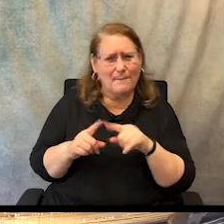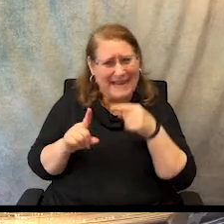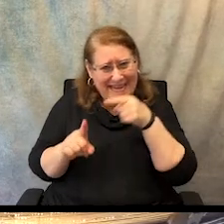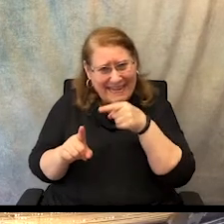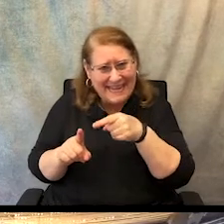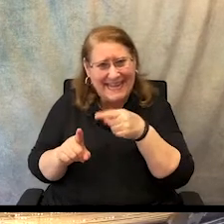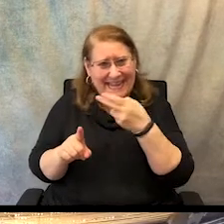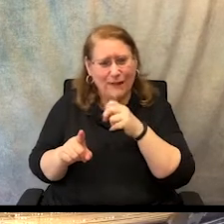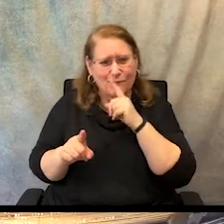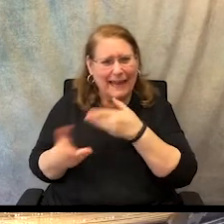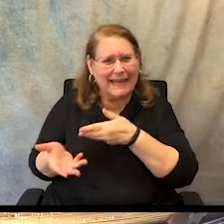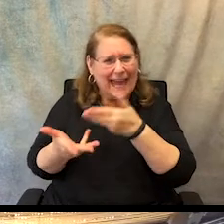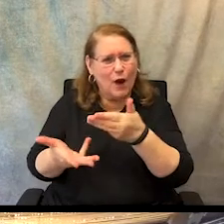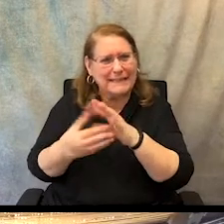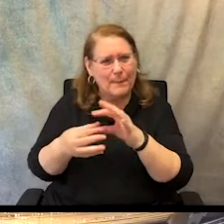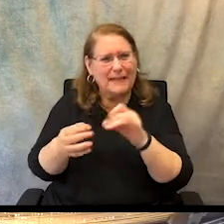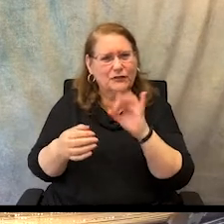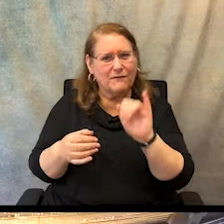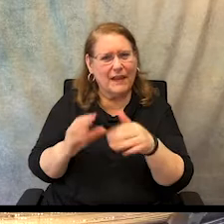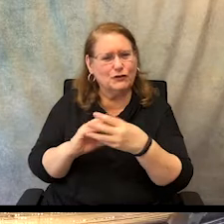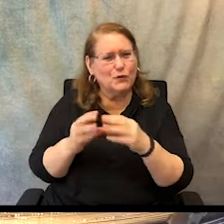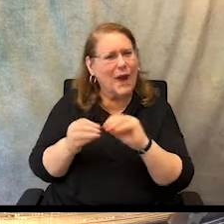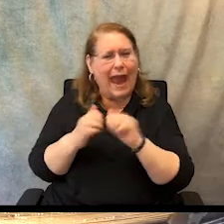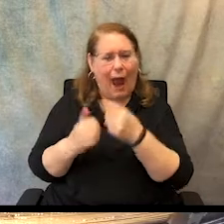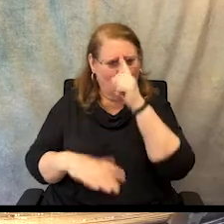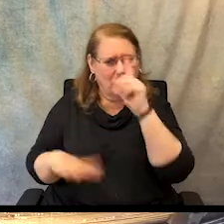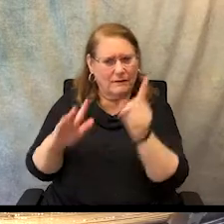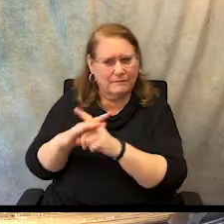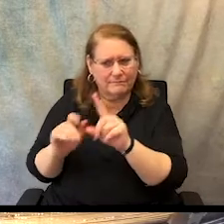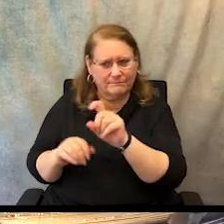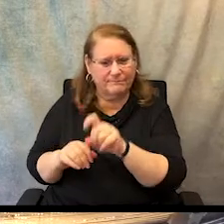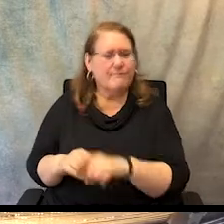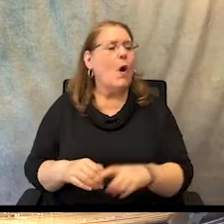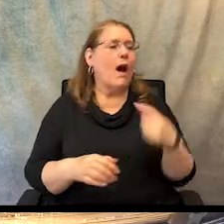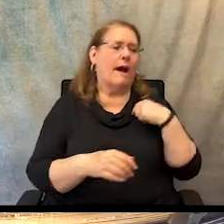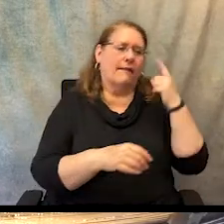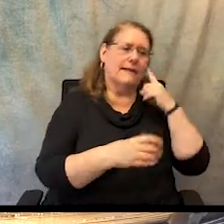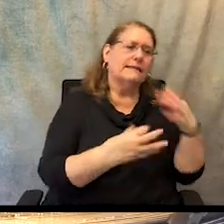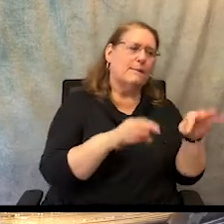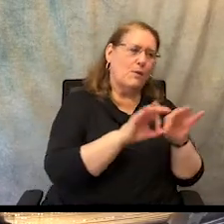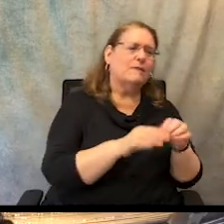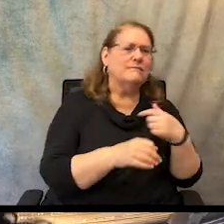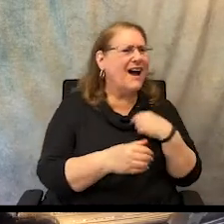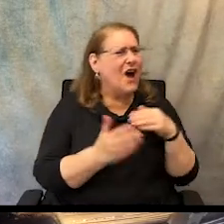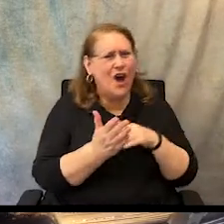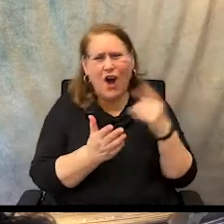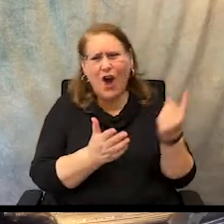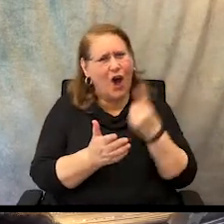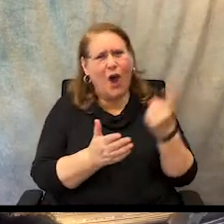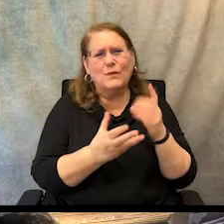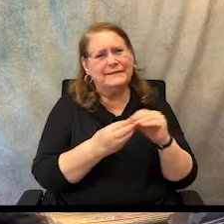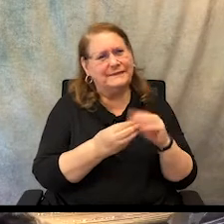really carries the message of the story. How did it come to you? I think it's important. You know, I say all the